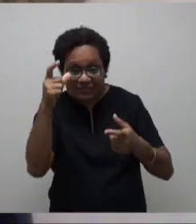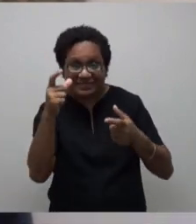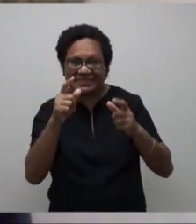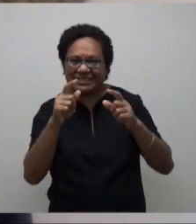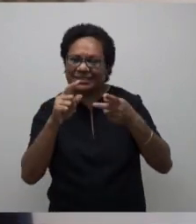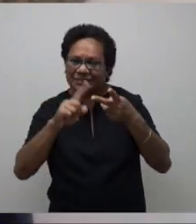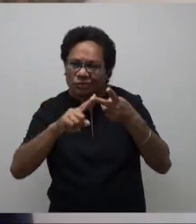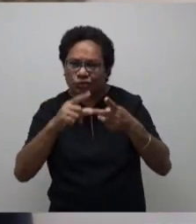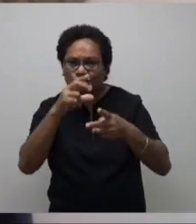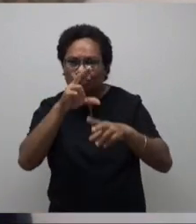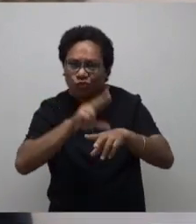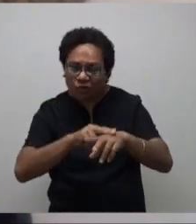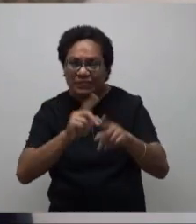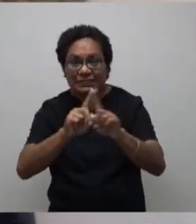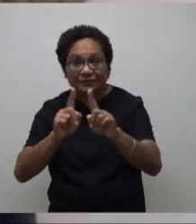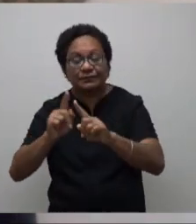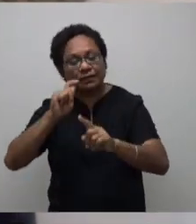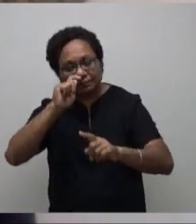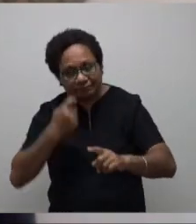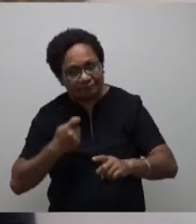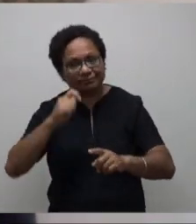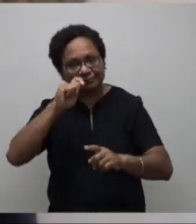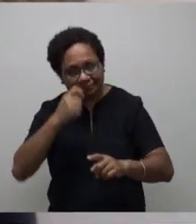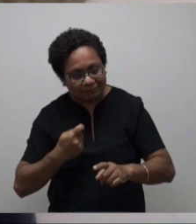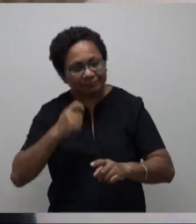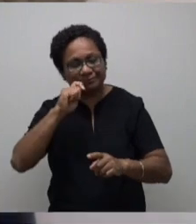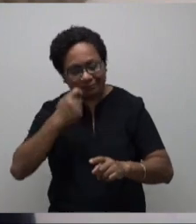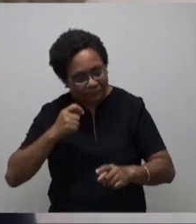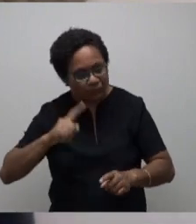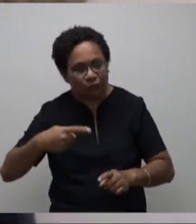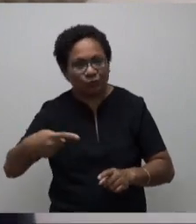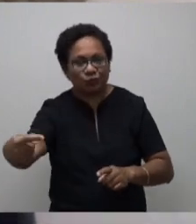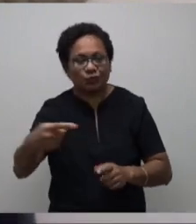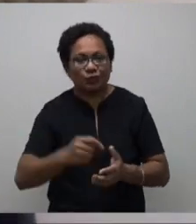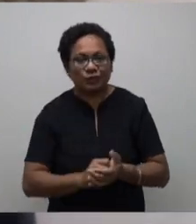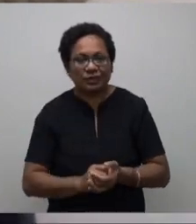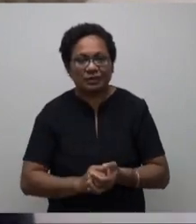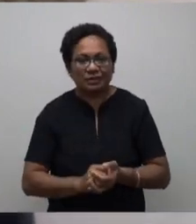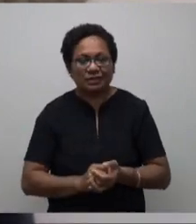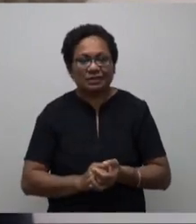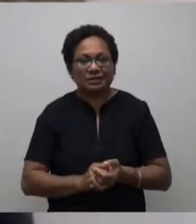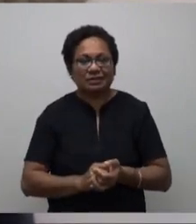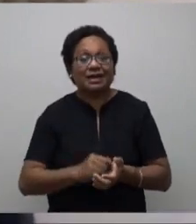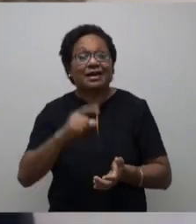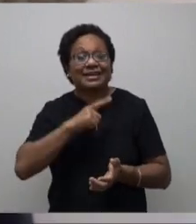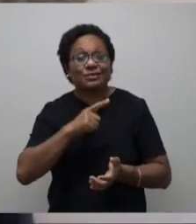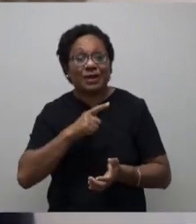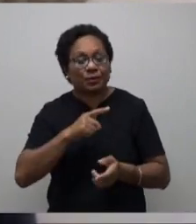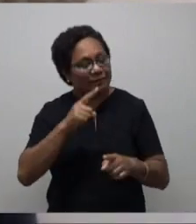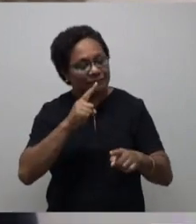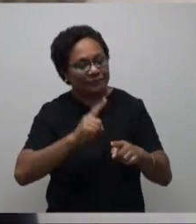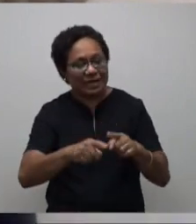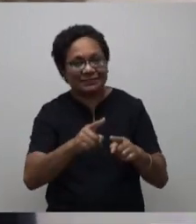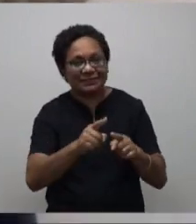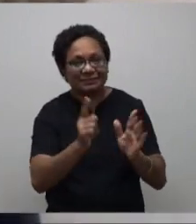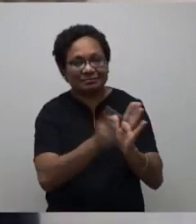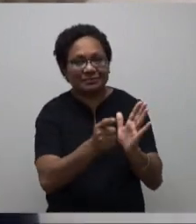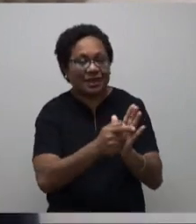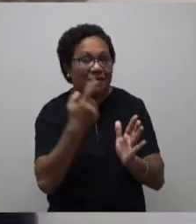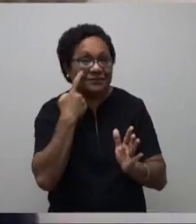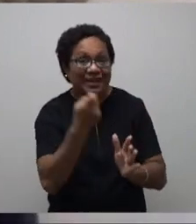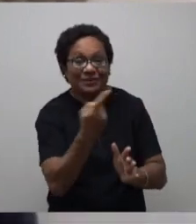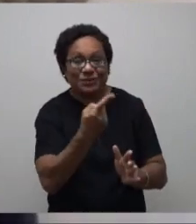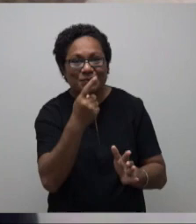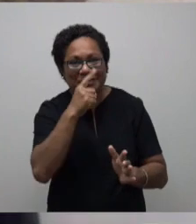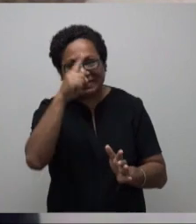Fiji, usually about twice a week, which is why we're able to identify them as cases so quickly. But they can't stay